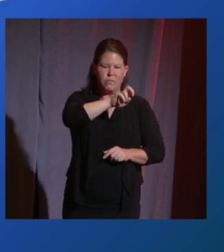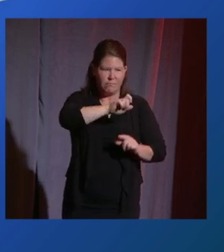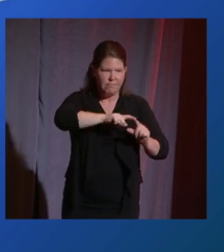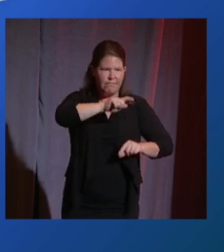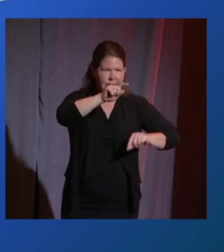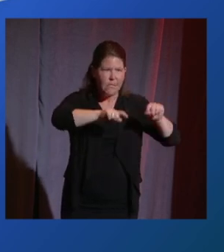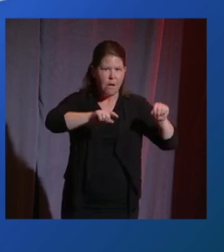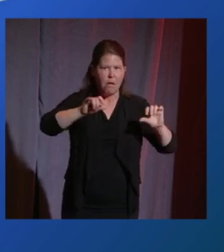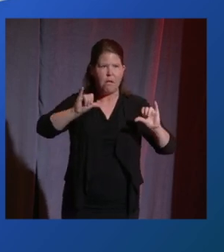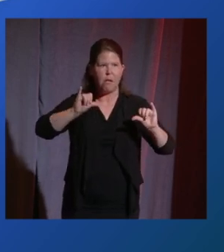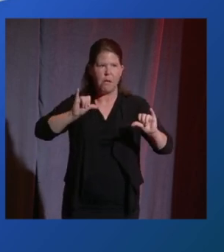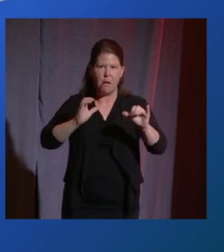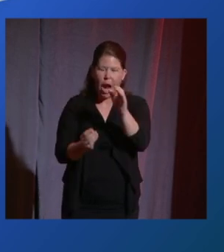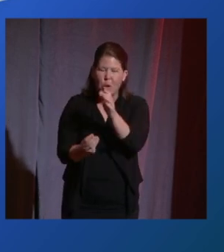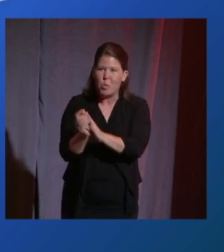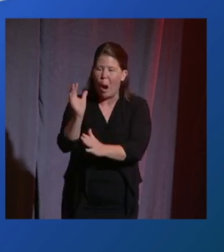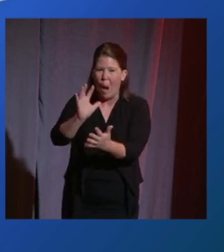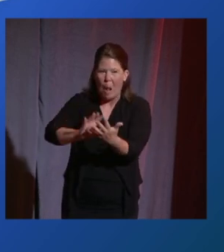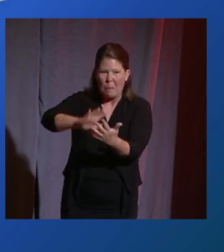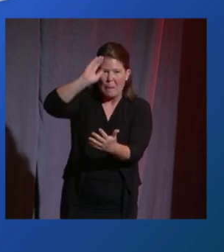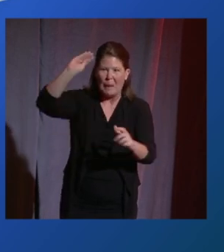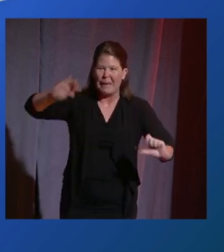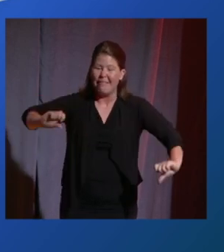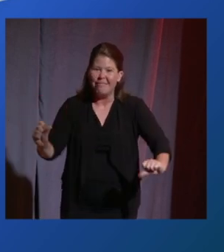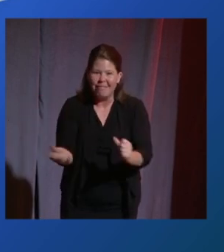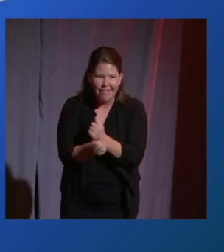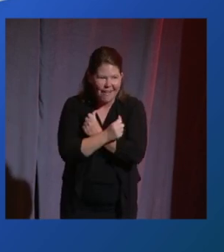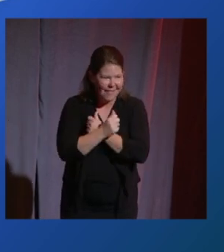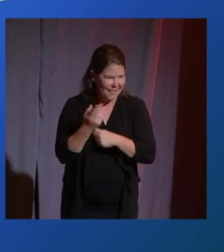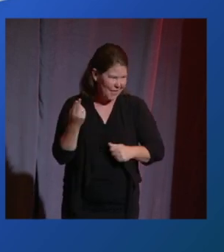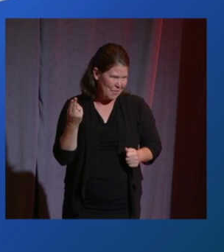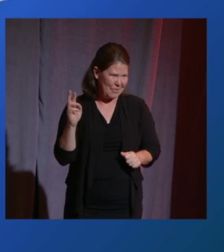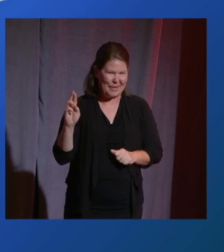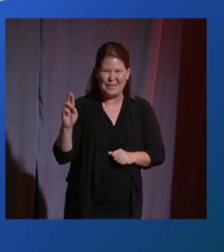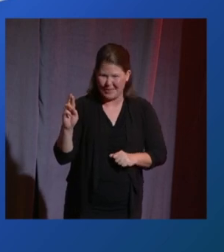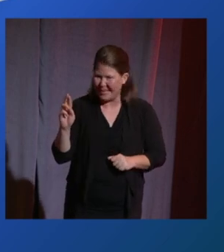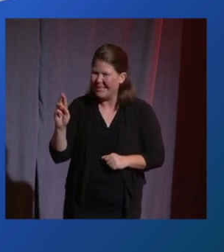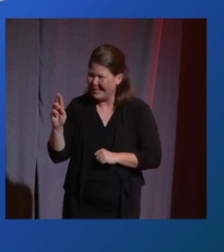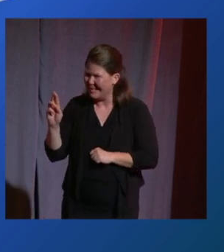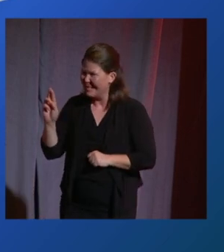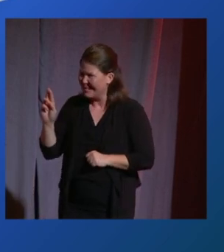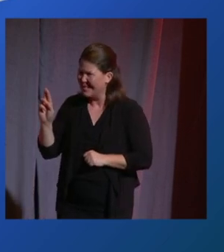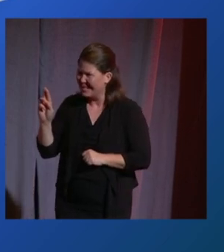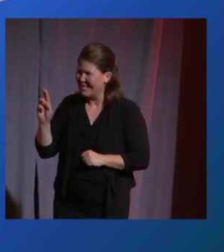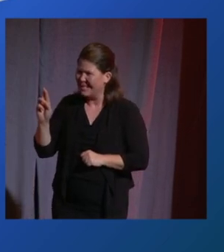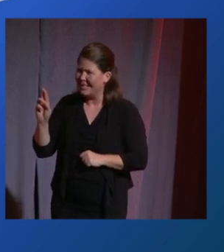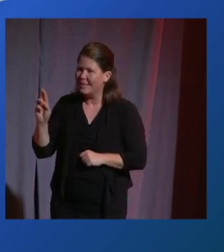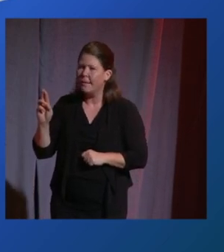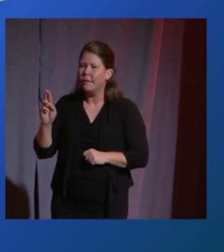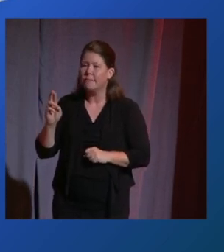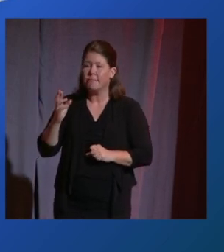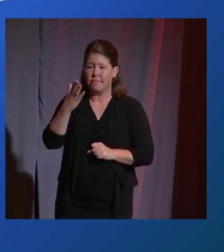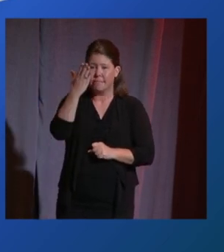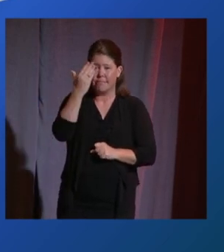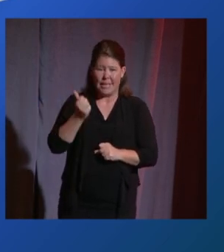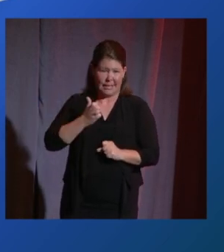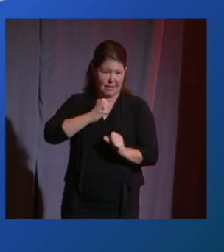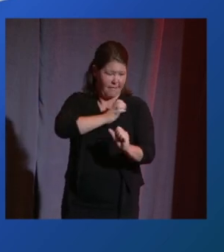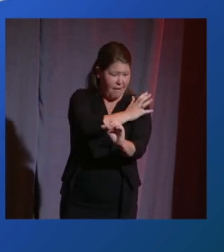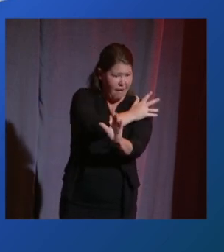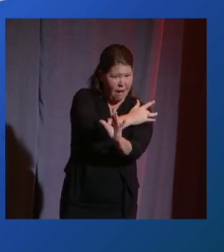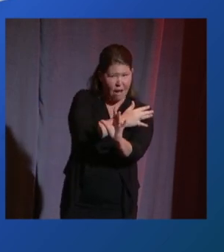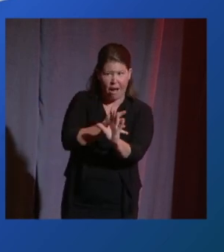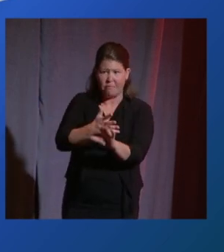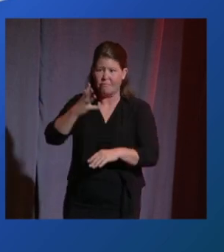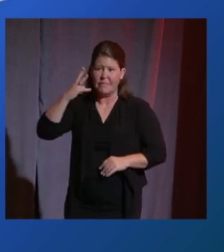grow learn and love human resources and as a result um when I had my first